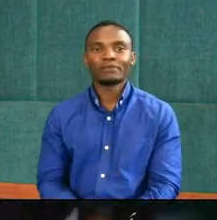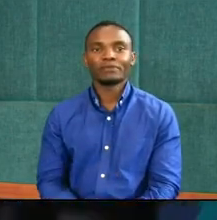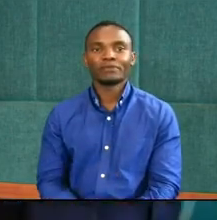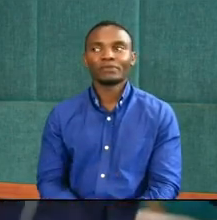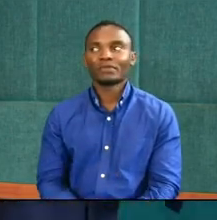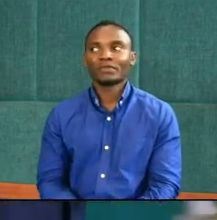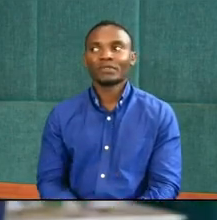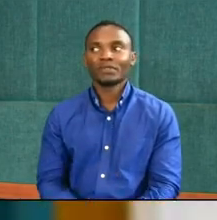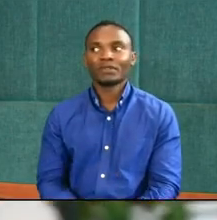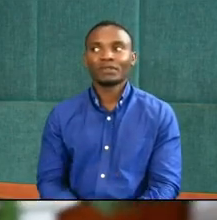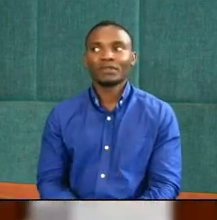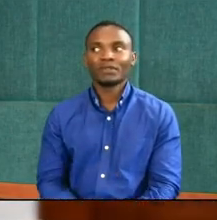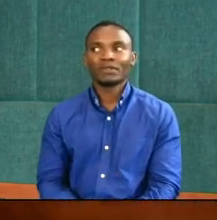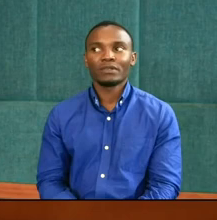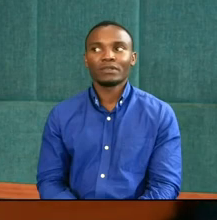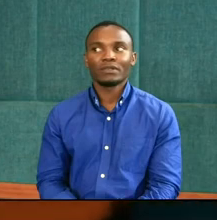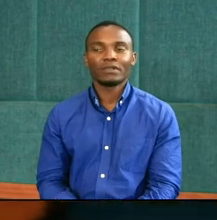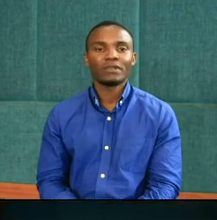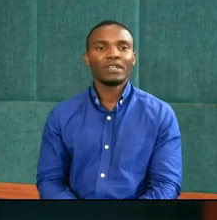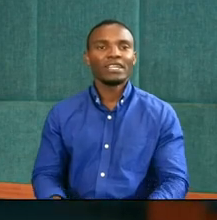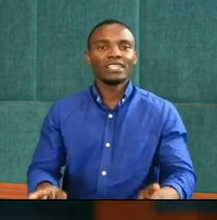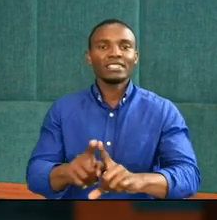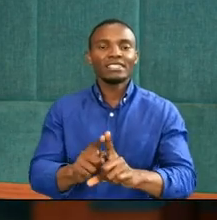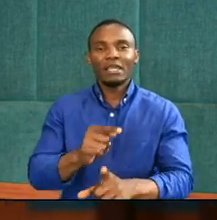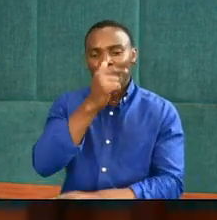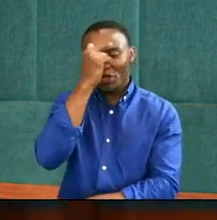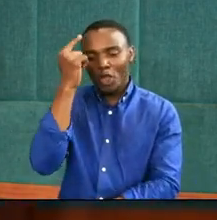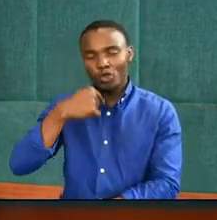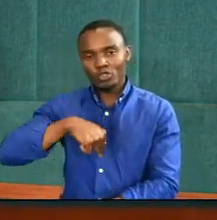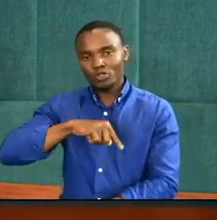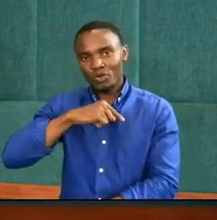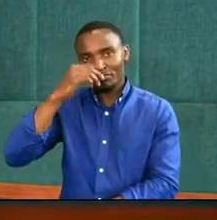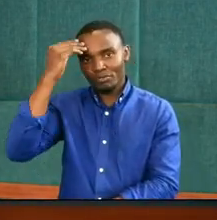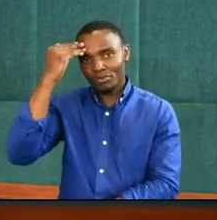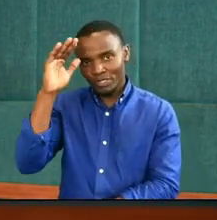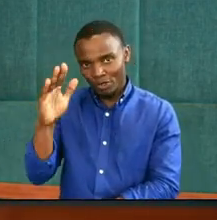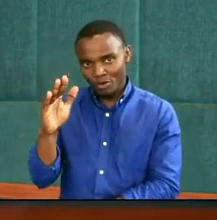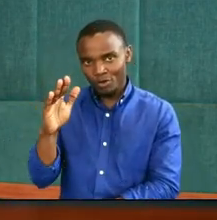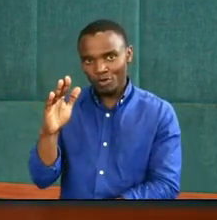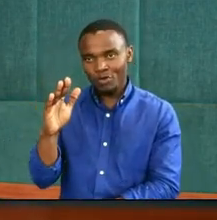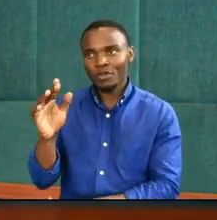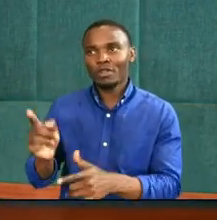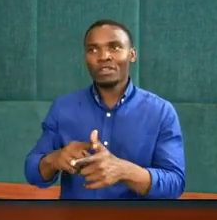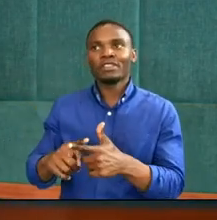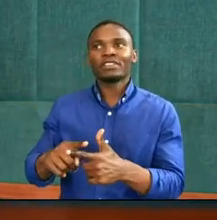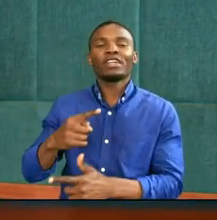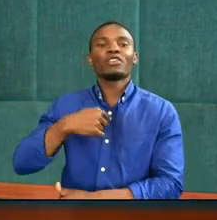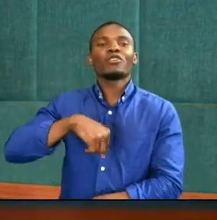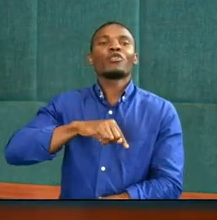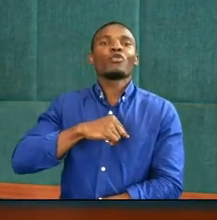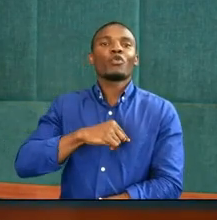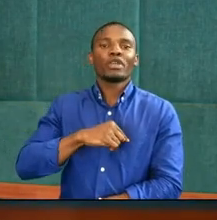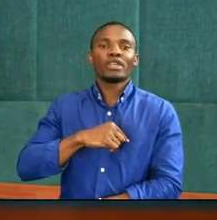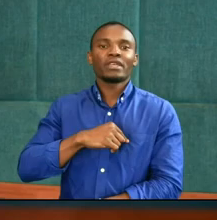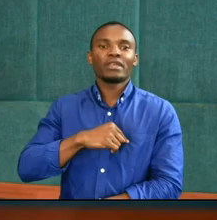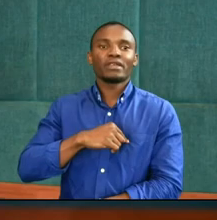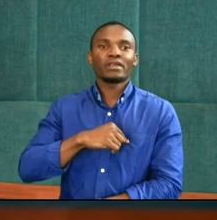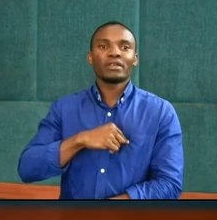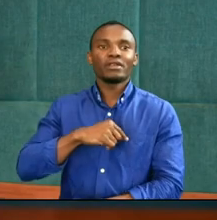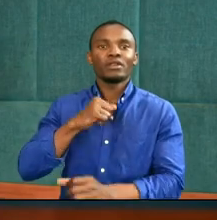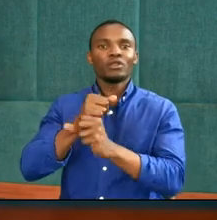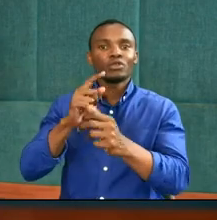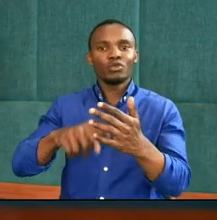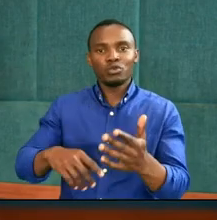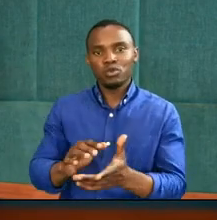And it is that unknown factor that wearies us in the watching